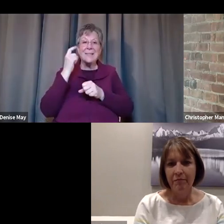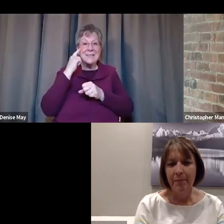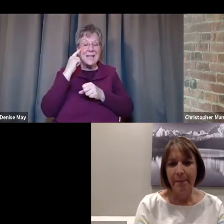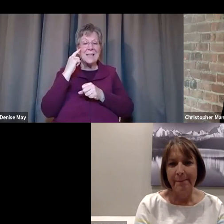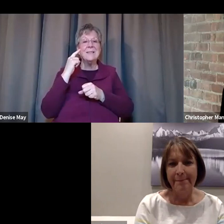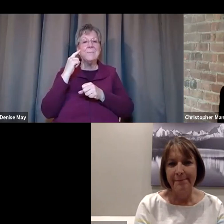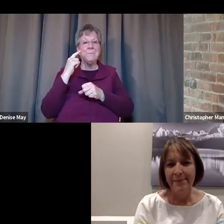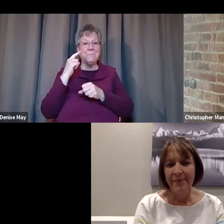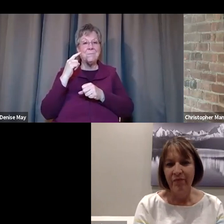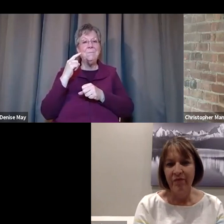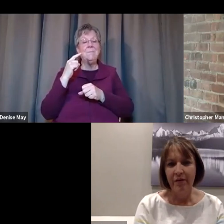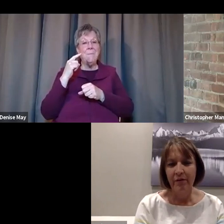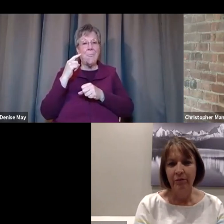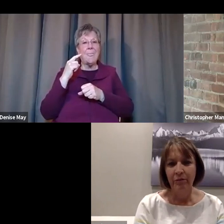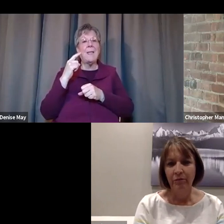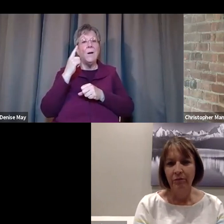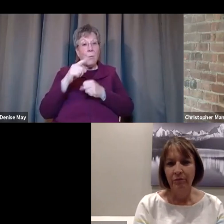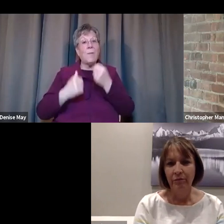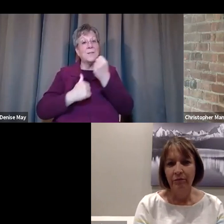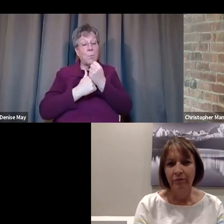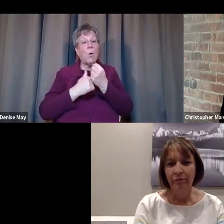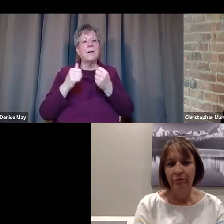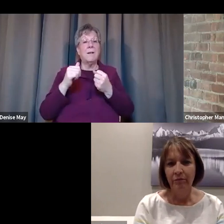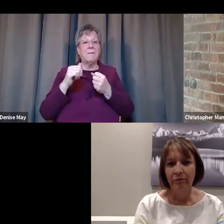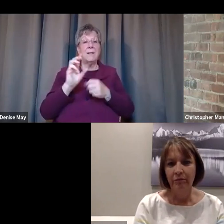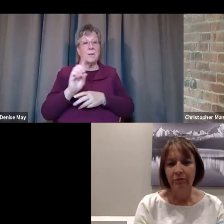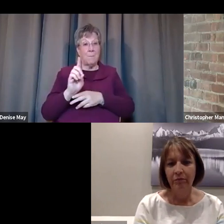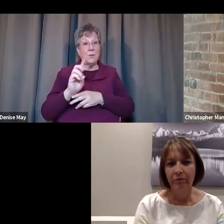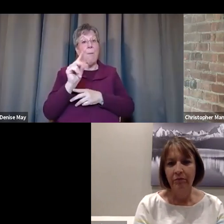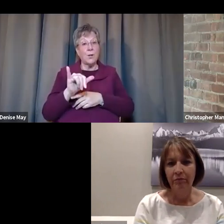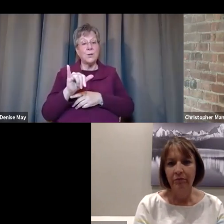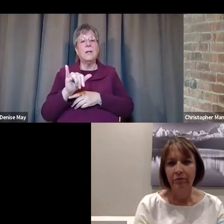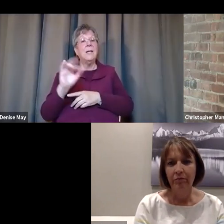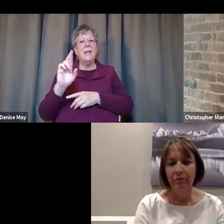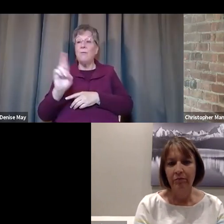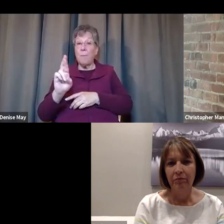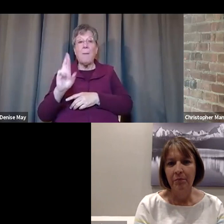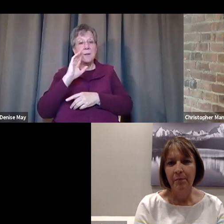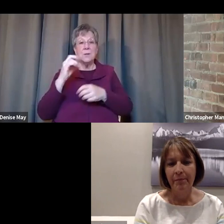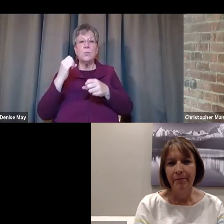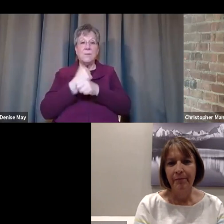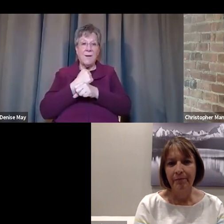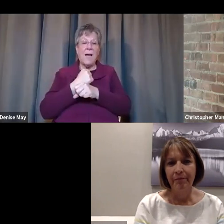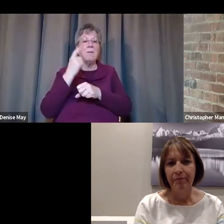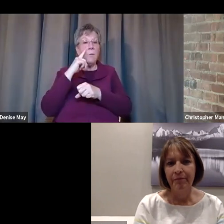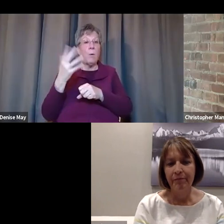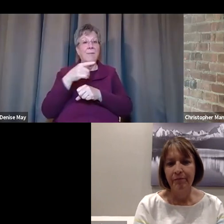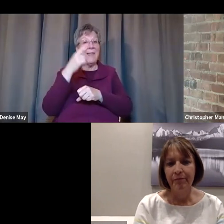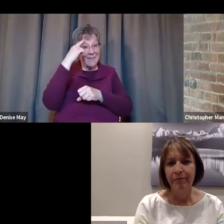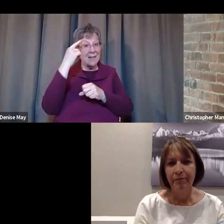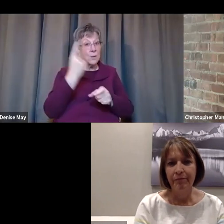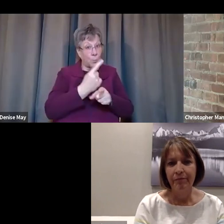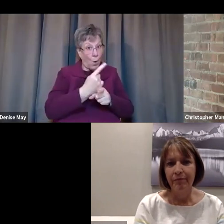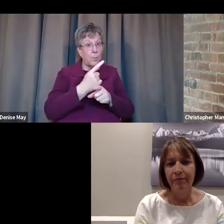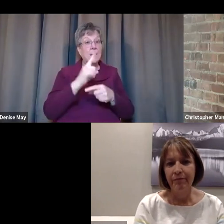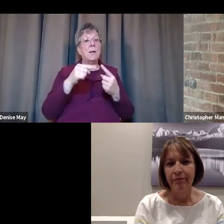also in terms of supporting the democracy, if Republicans would simply, fight for whatever election formats they think are appropriate. But then when the